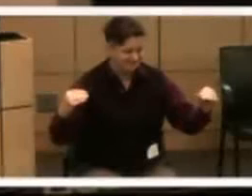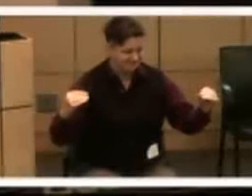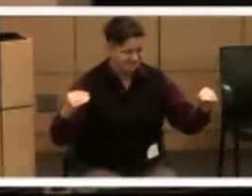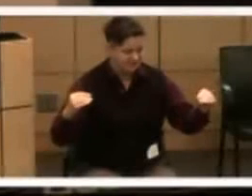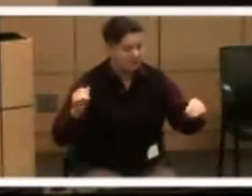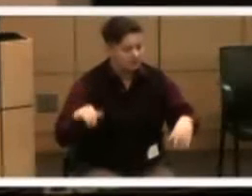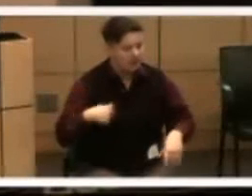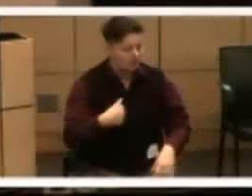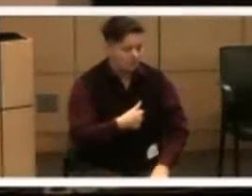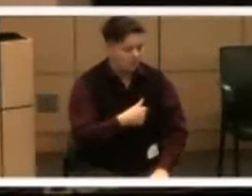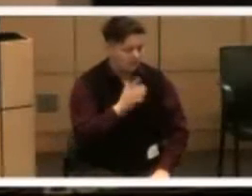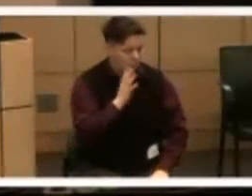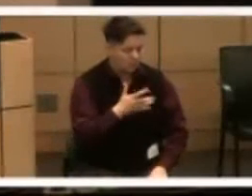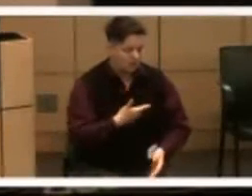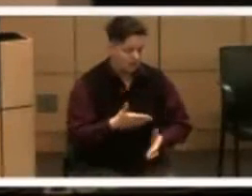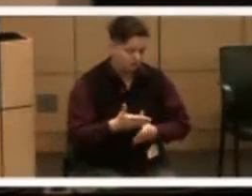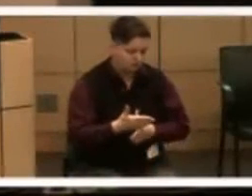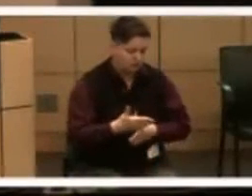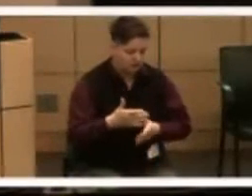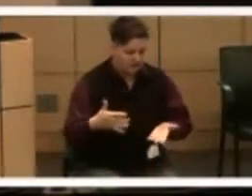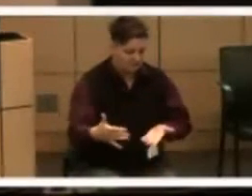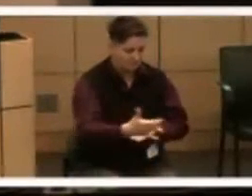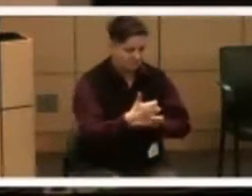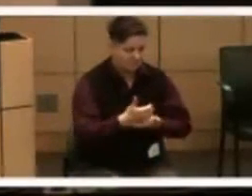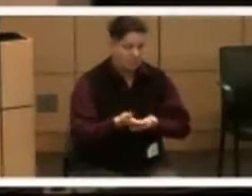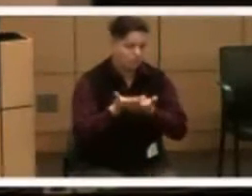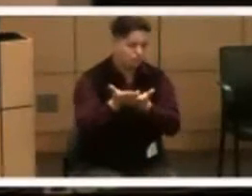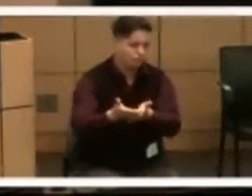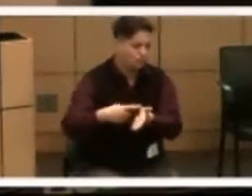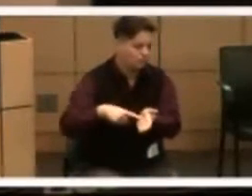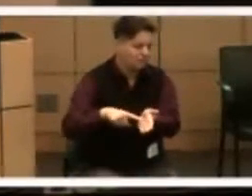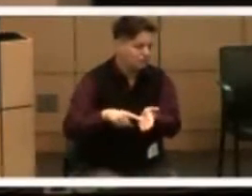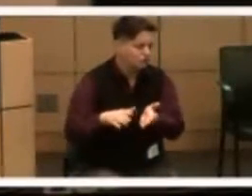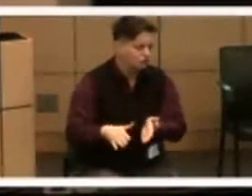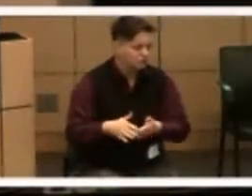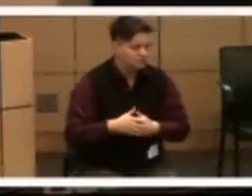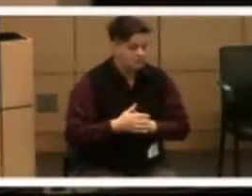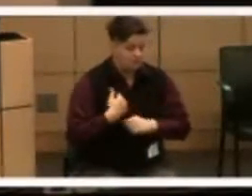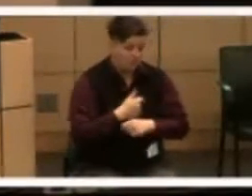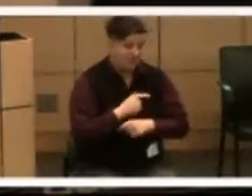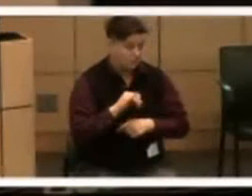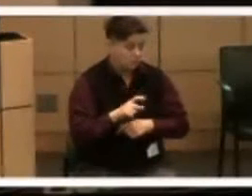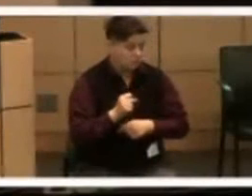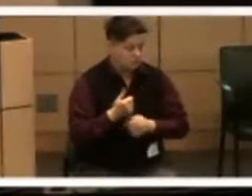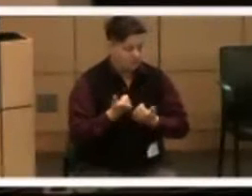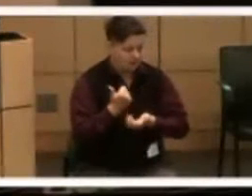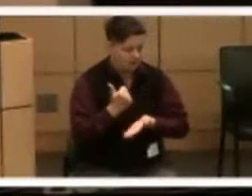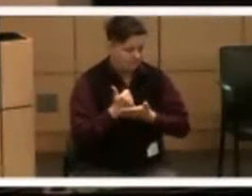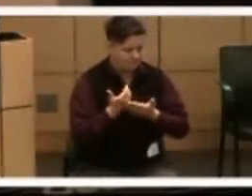with researchers, and some of those tools are available, but there's I'm